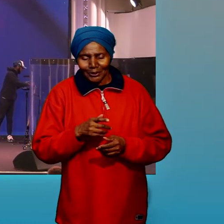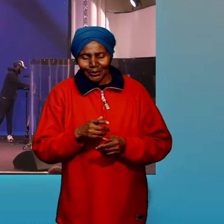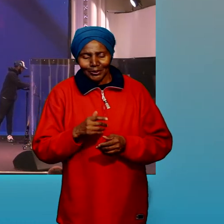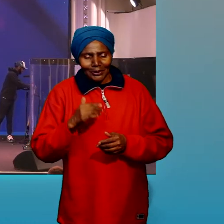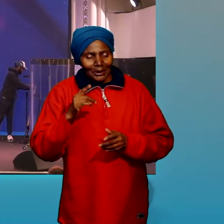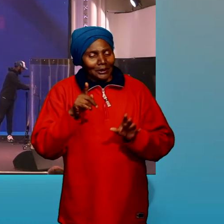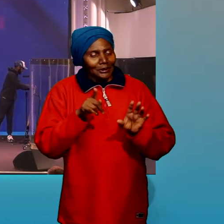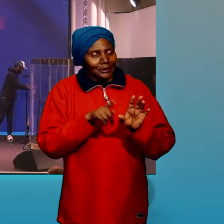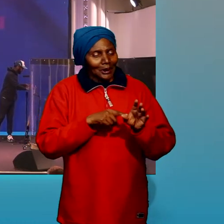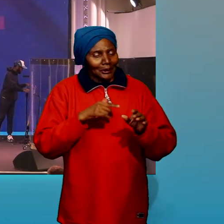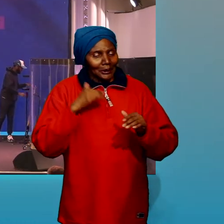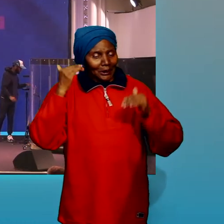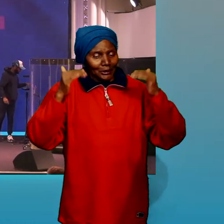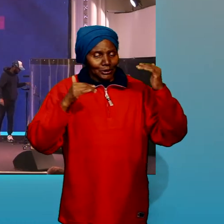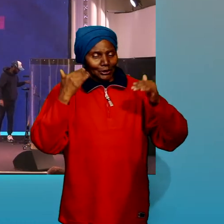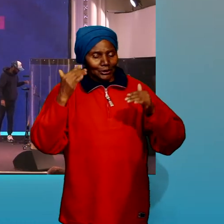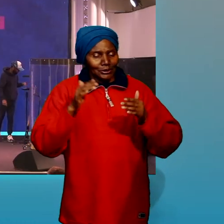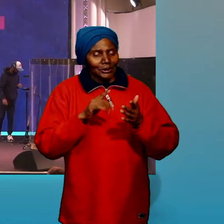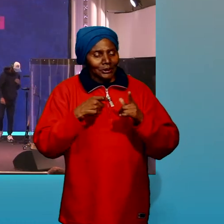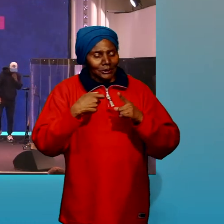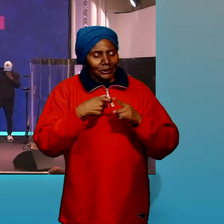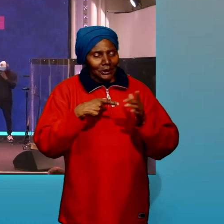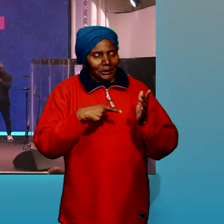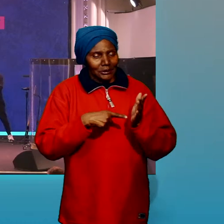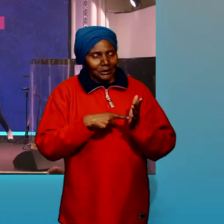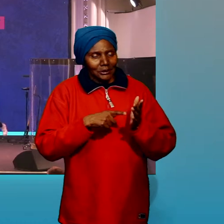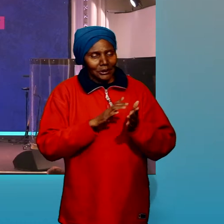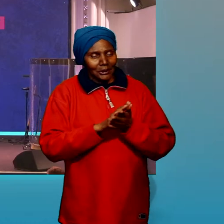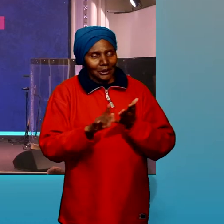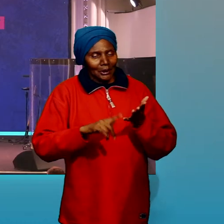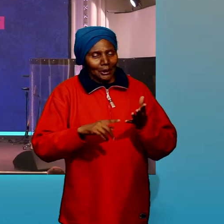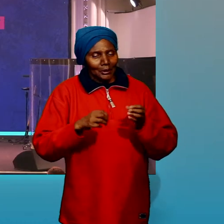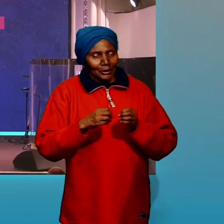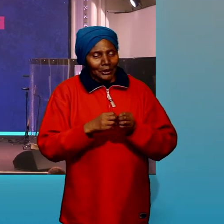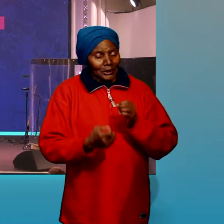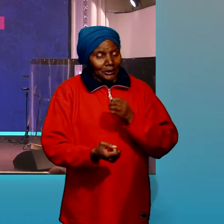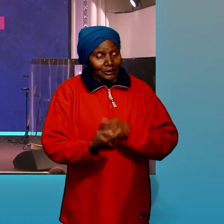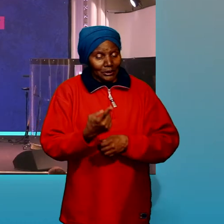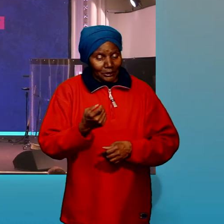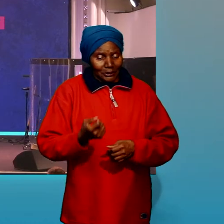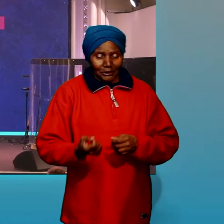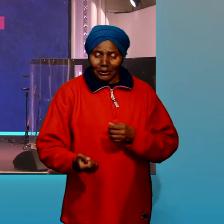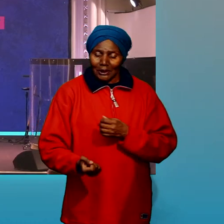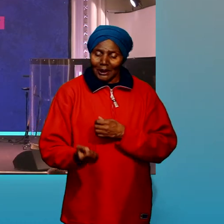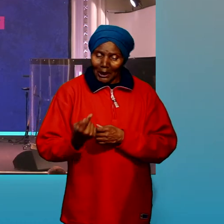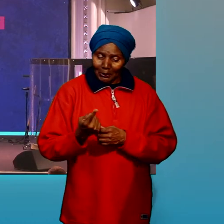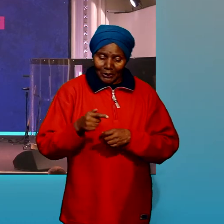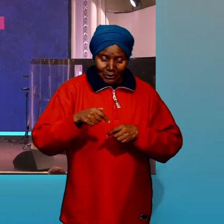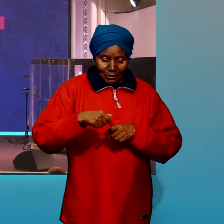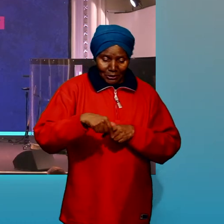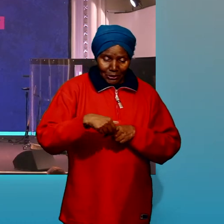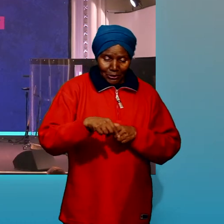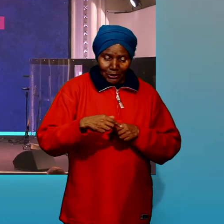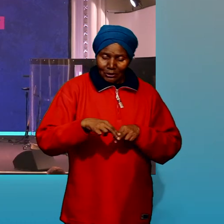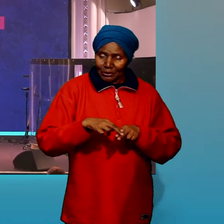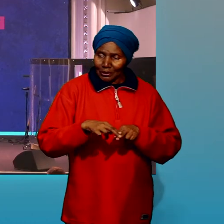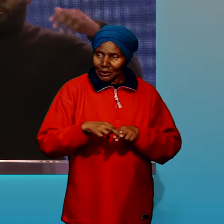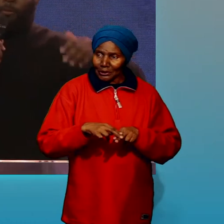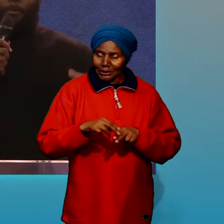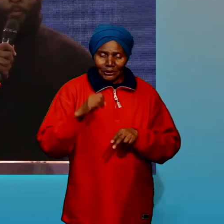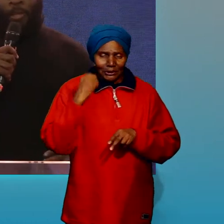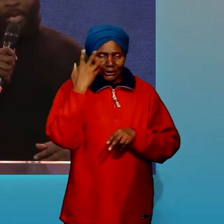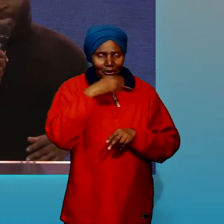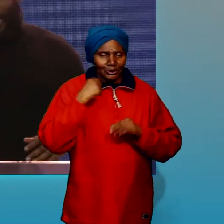of. We have an event this Friday. This Friday at 7 p.m. at Kensington Temple. It's called Spiritual